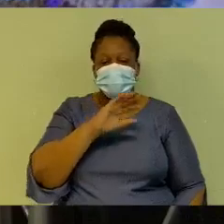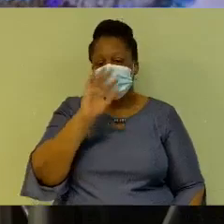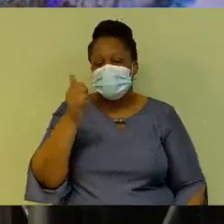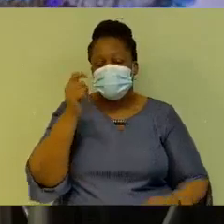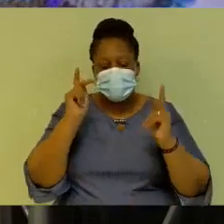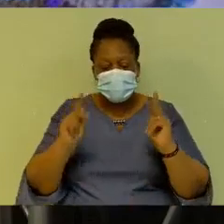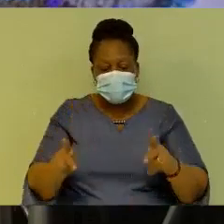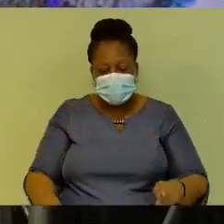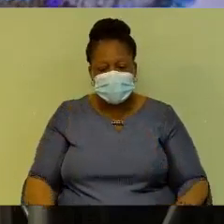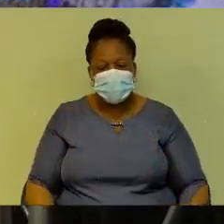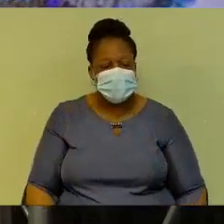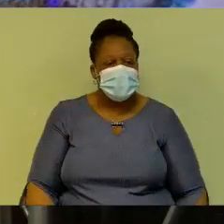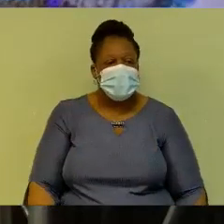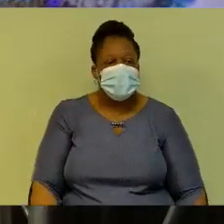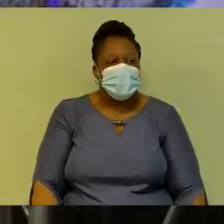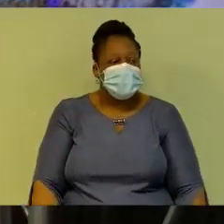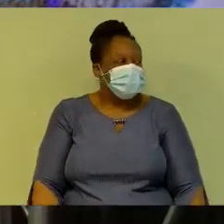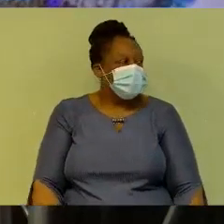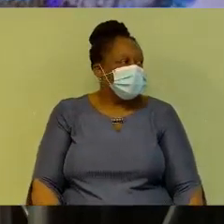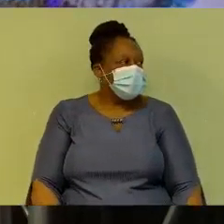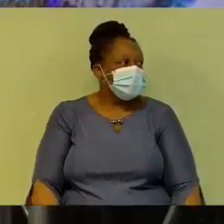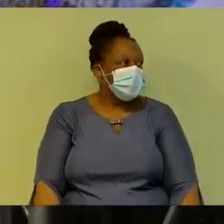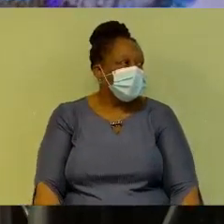material nearly resembling masks